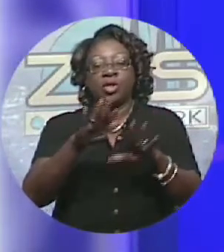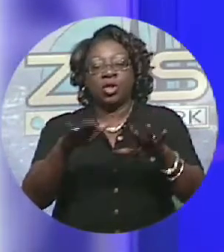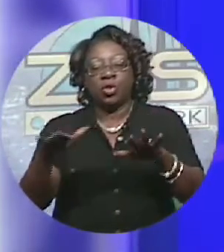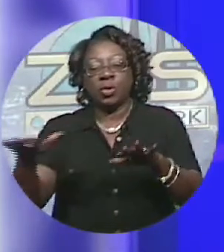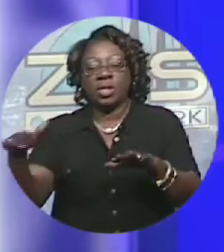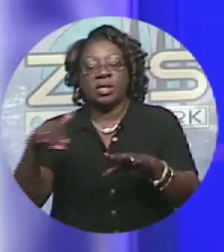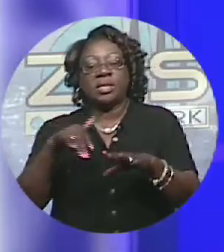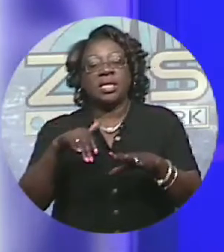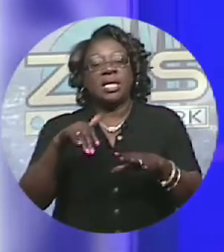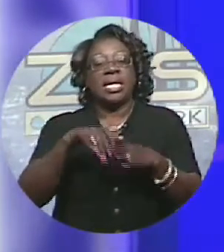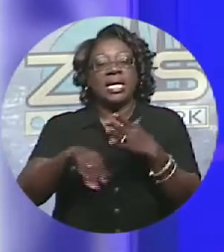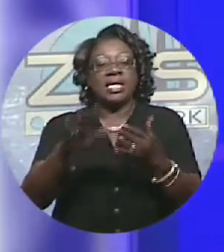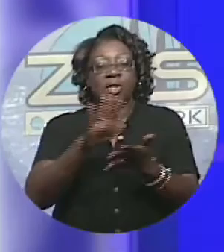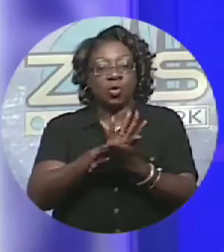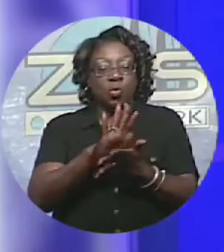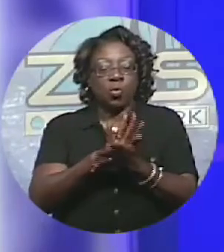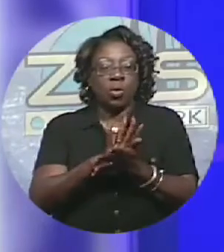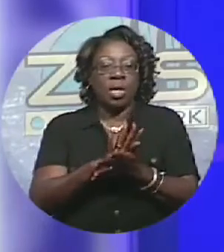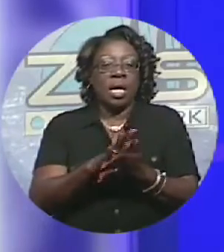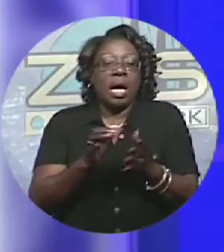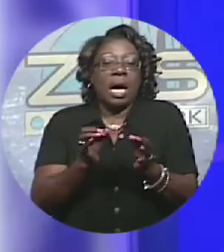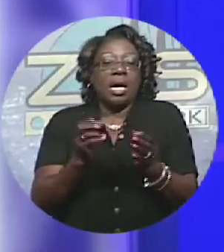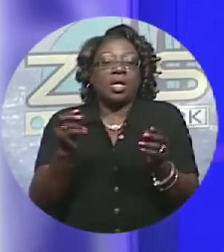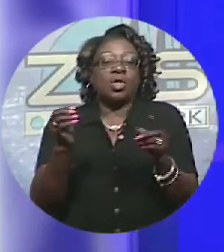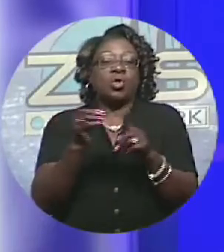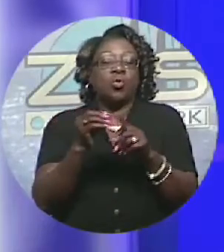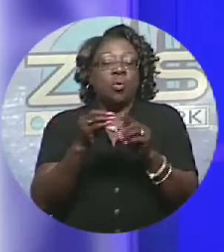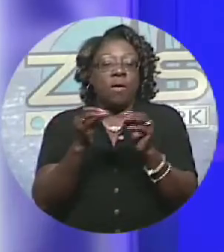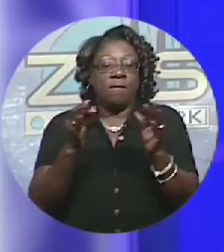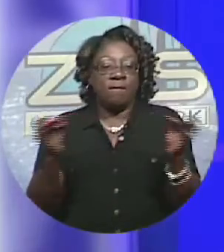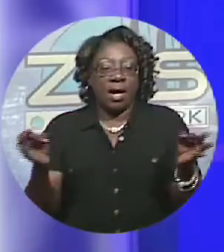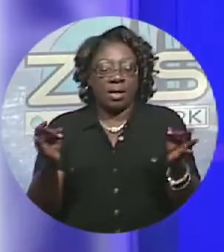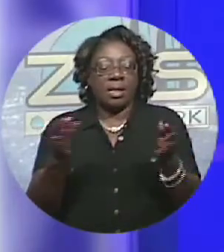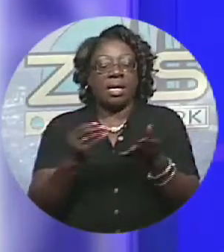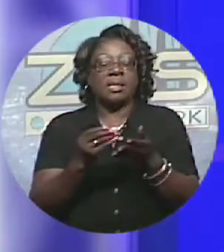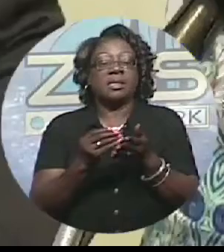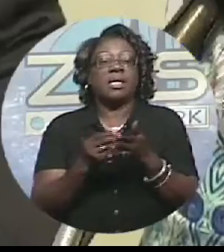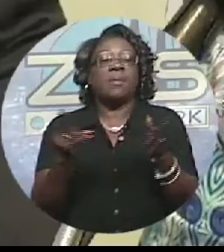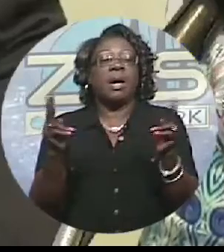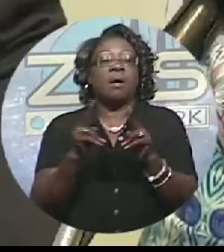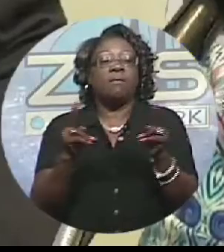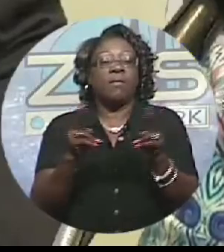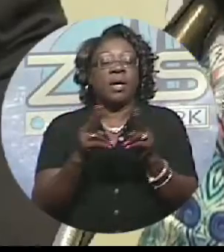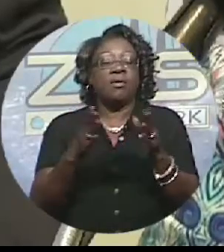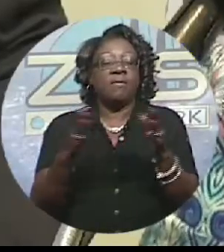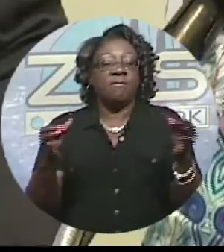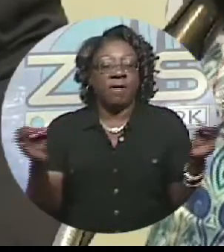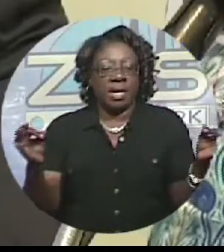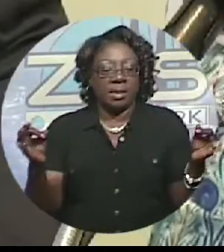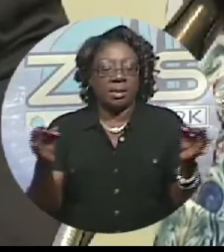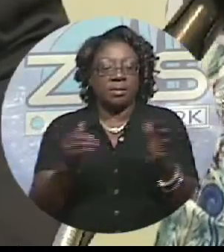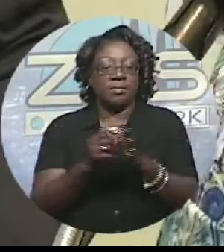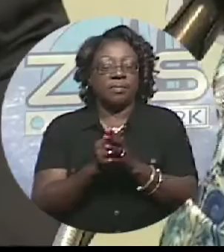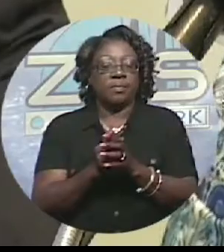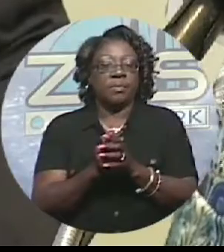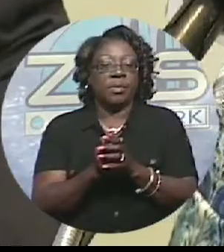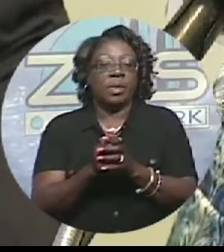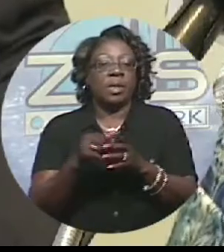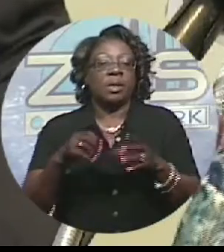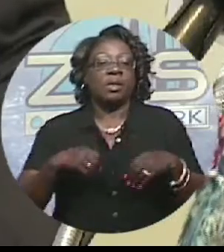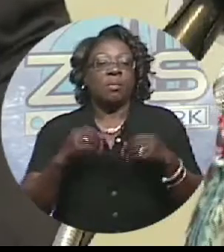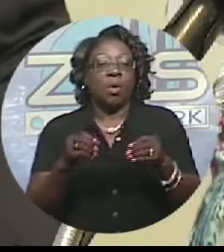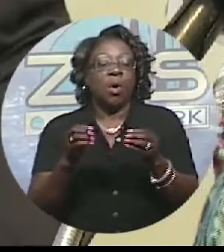are overweight and more than 20% are obese. The more we see the problem of health this way, the more opportunities